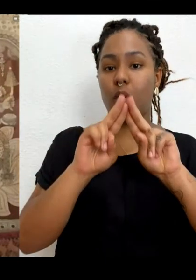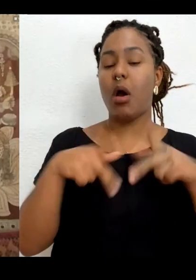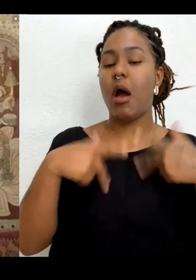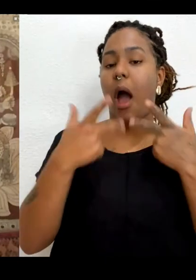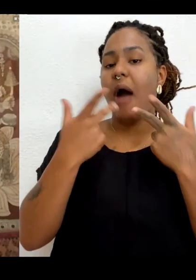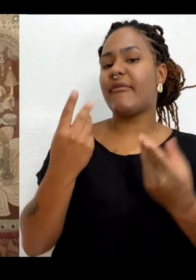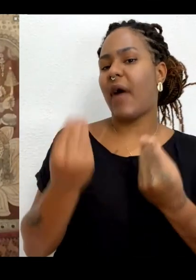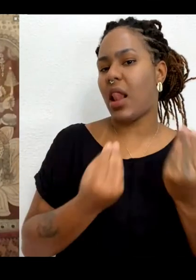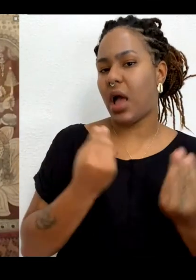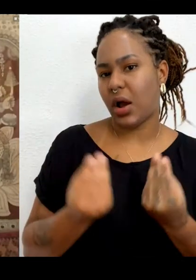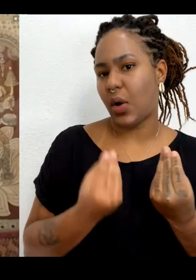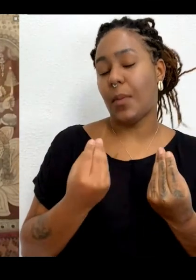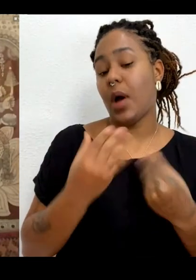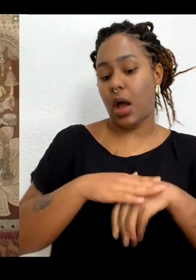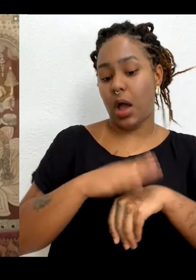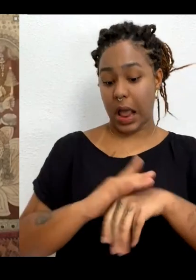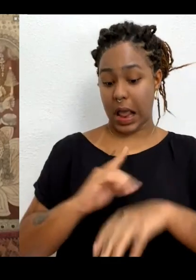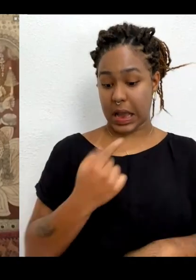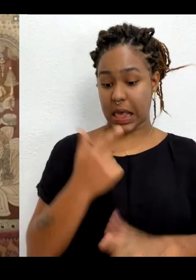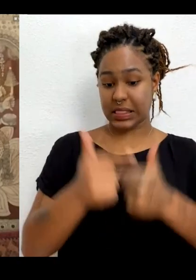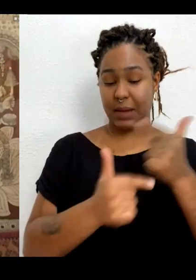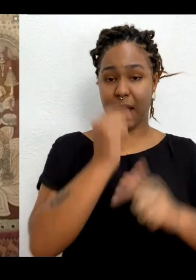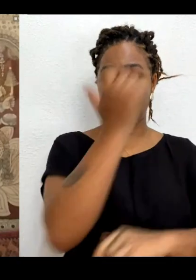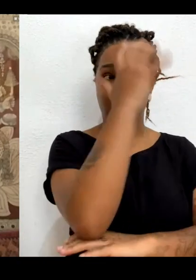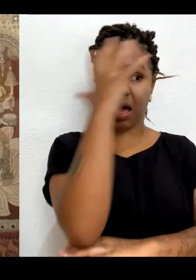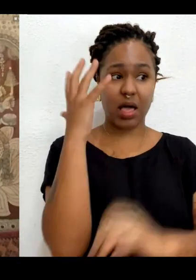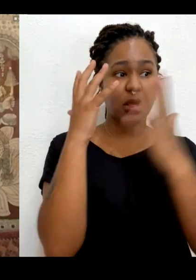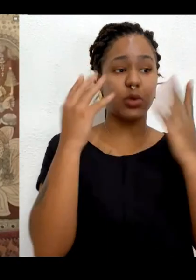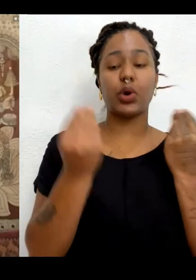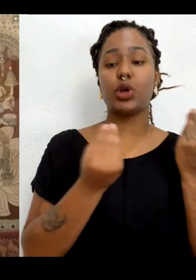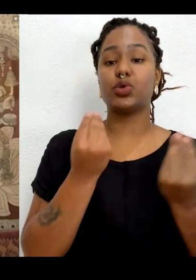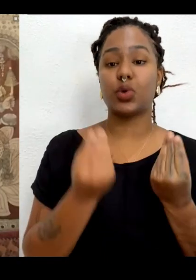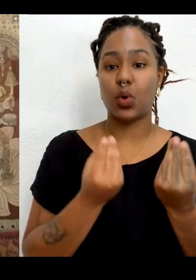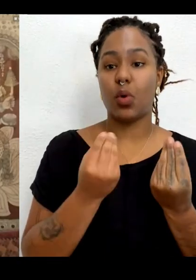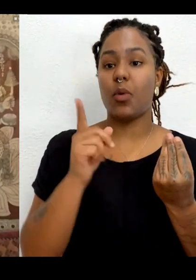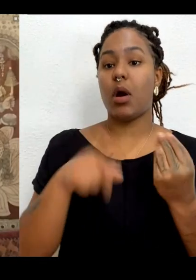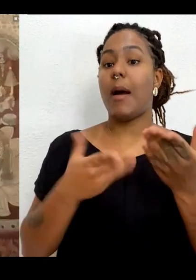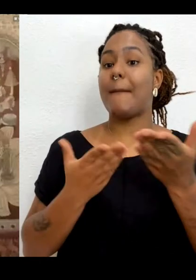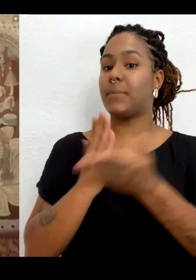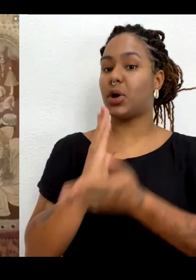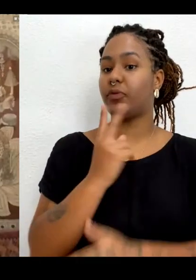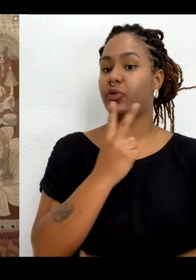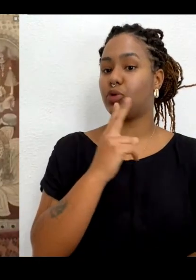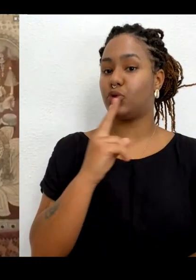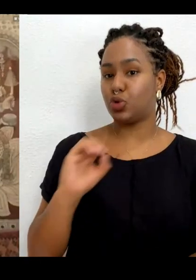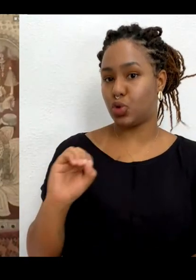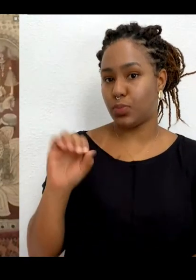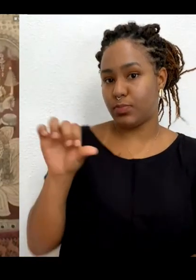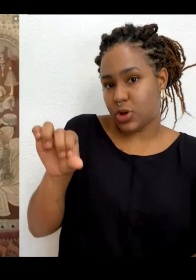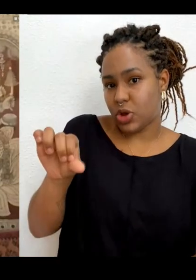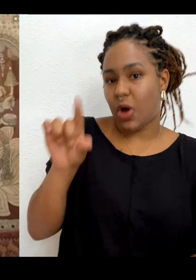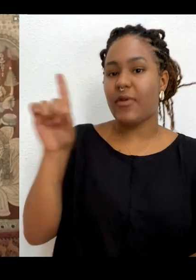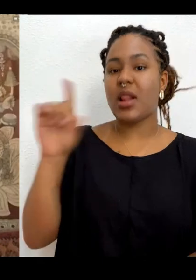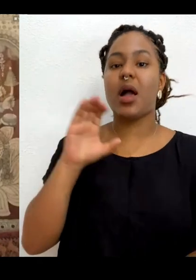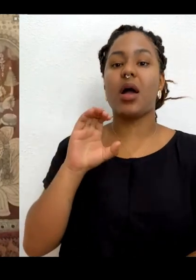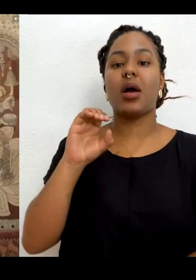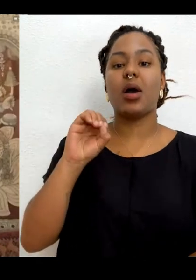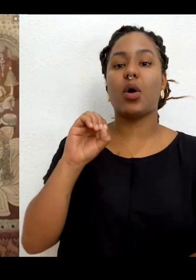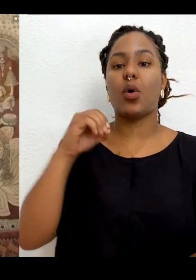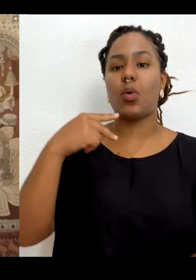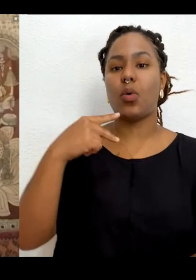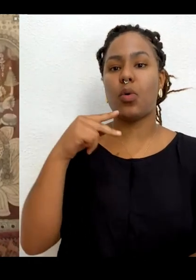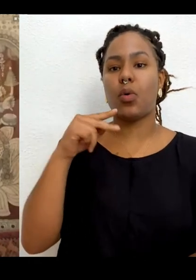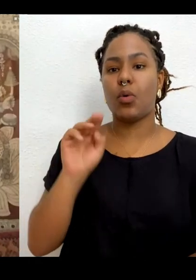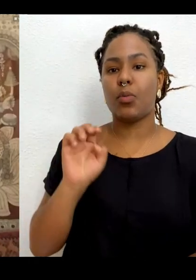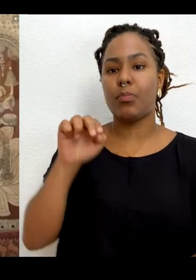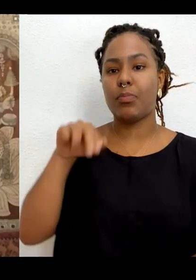passed in 2009 the Copenhagen climate treaty collapsed and